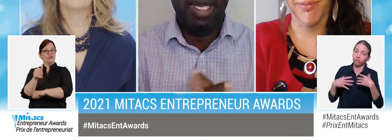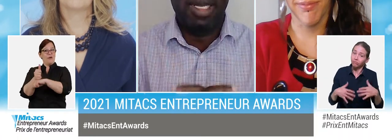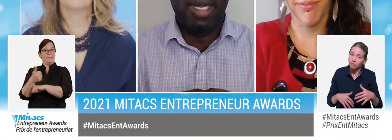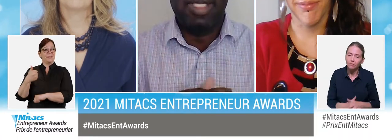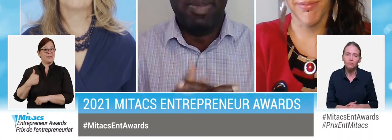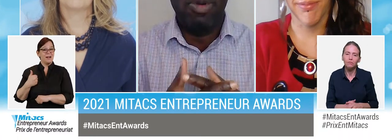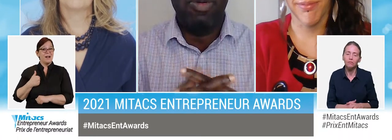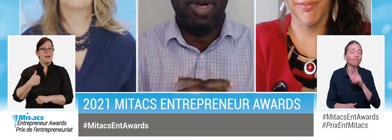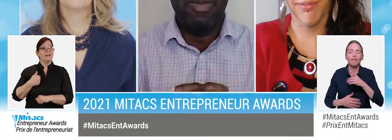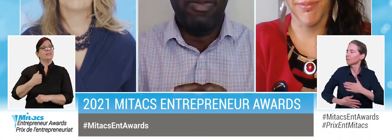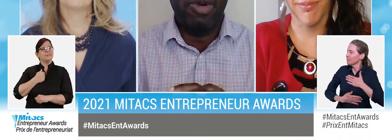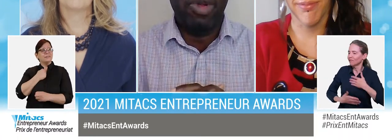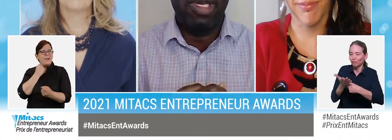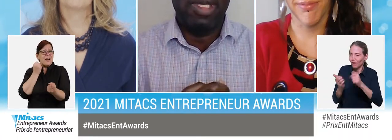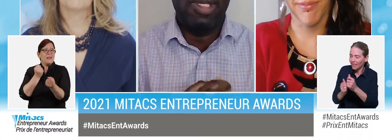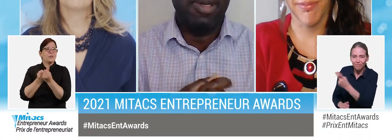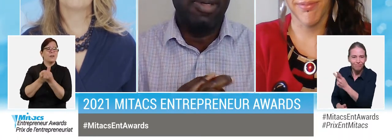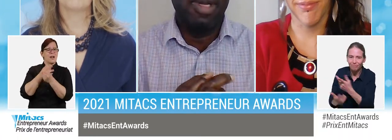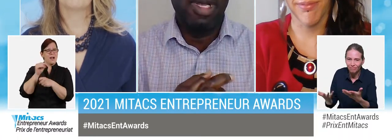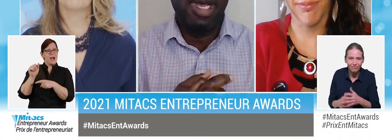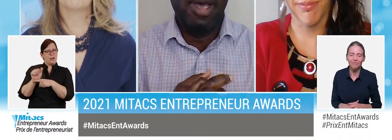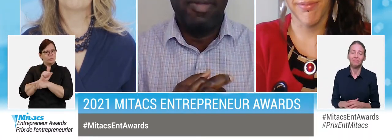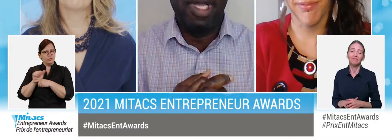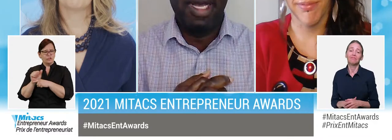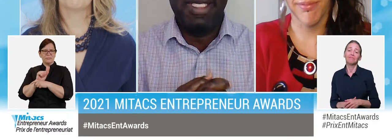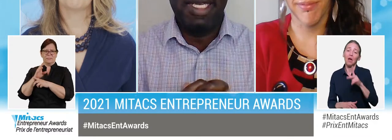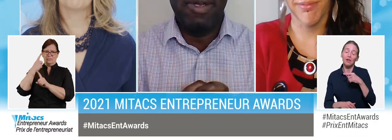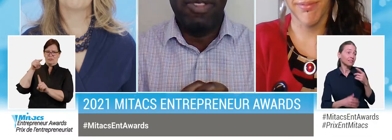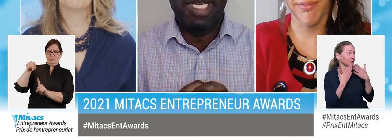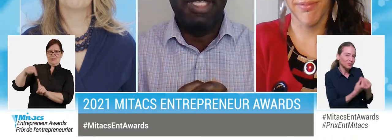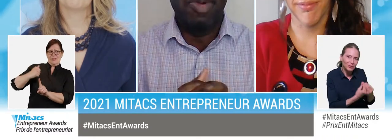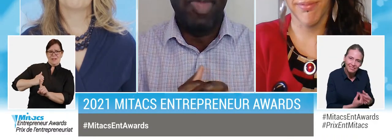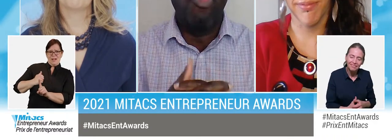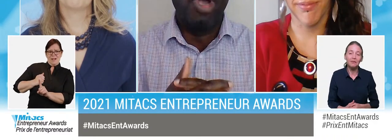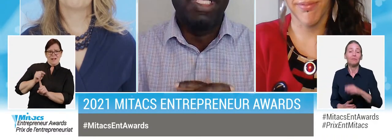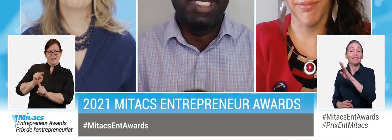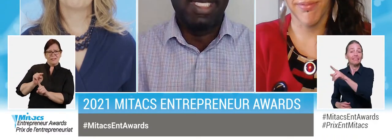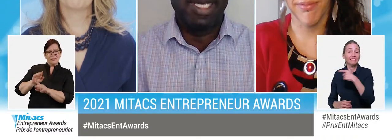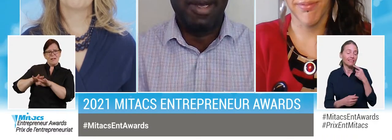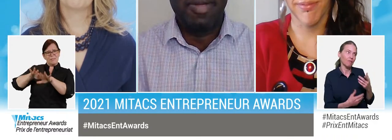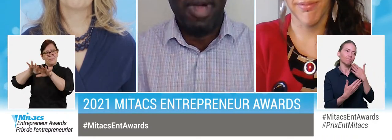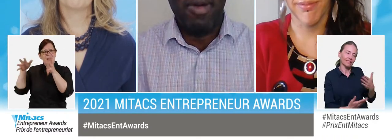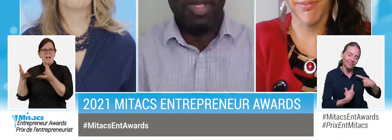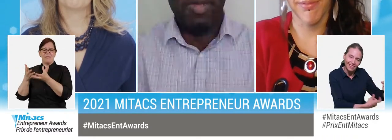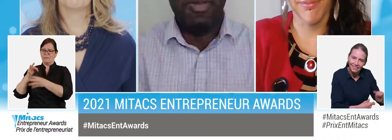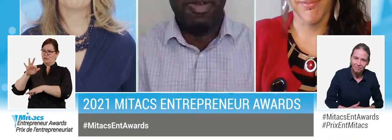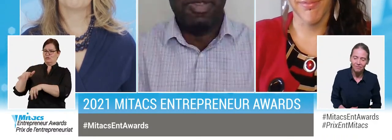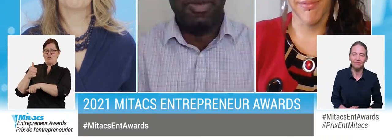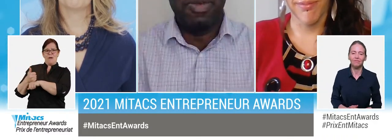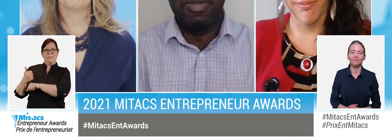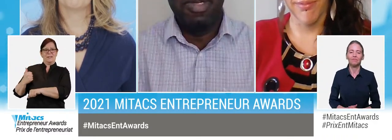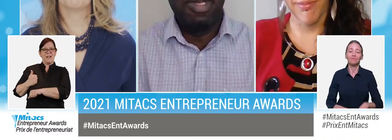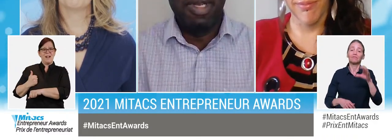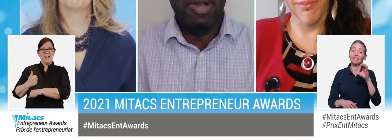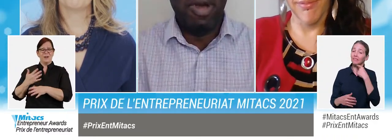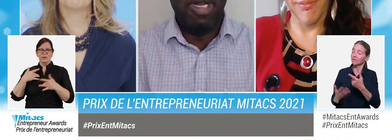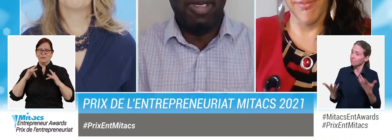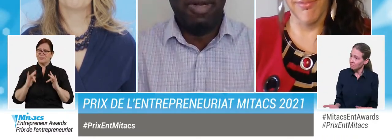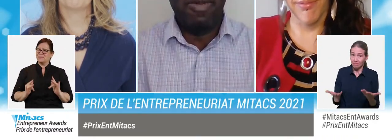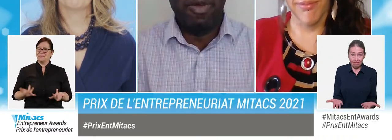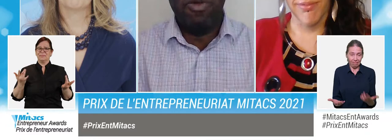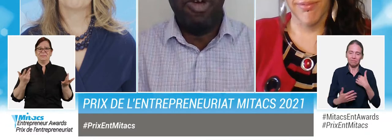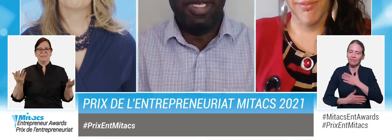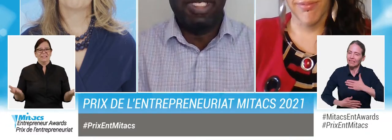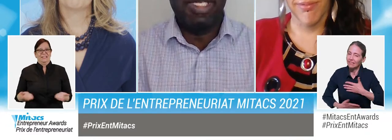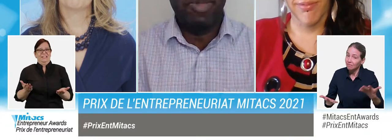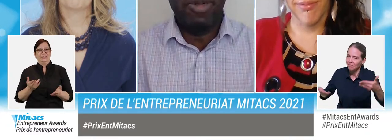expand and explore very quickly. So I think that those are the three main points that I'll give, you know, to, you know,